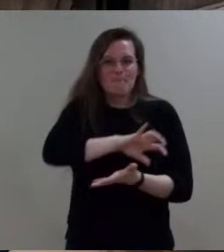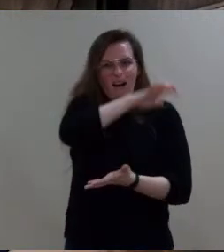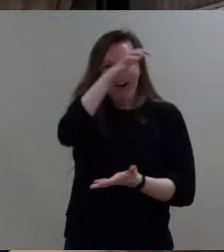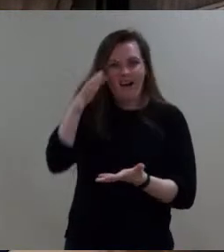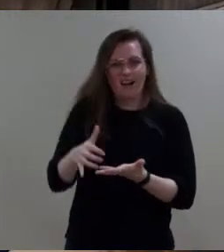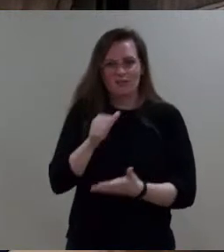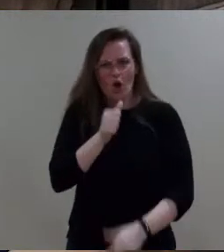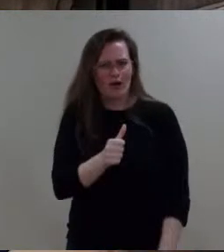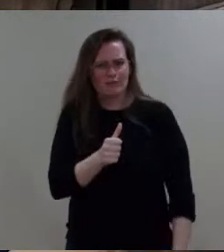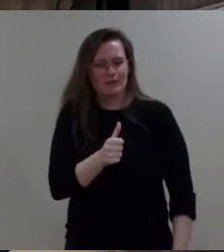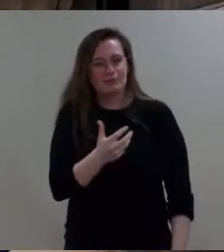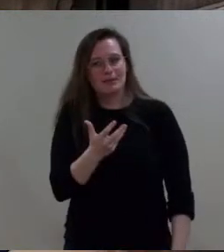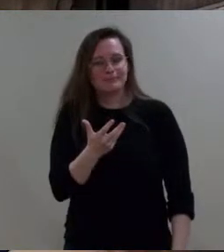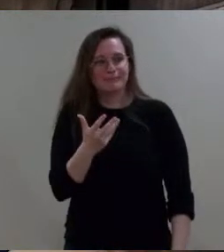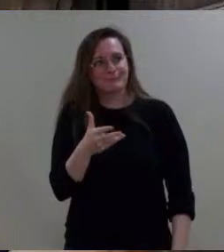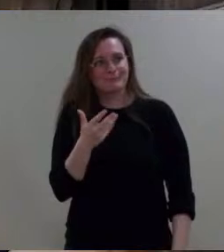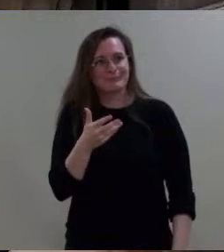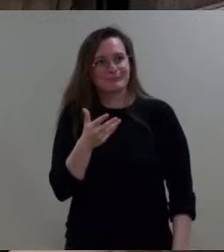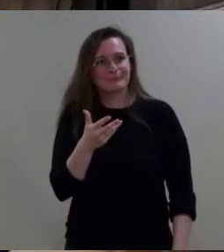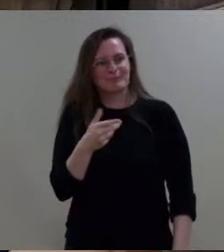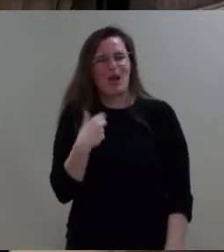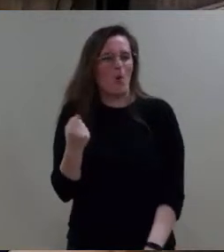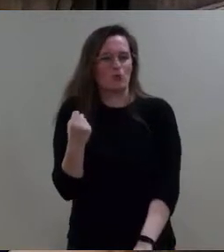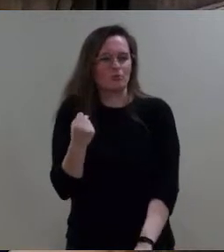I'll wait till we get into debate mode. Thank you.